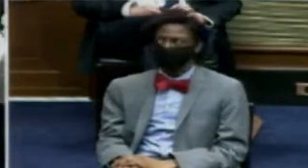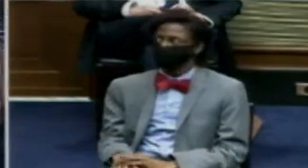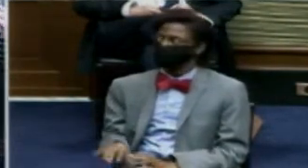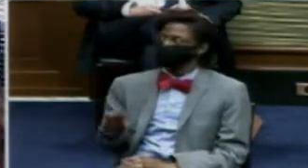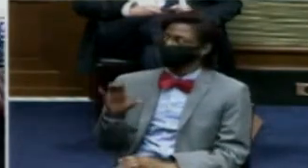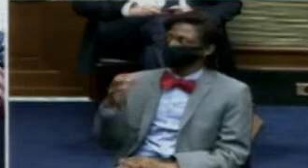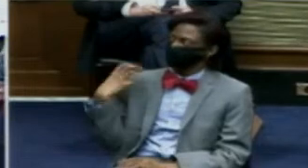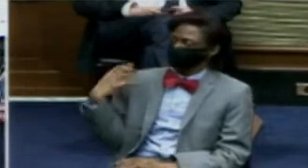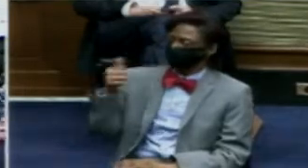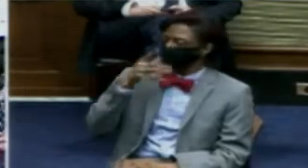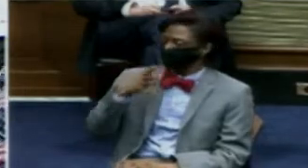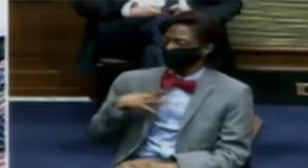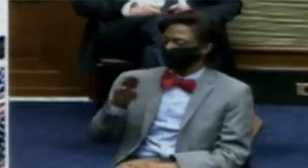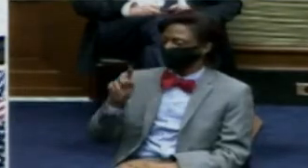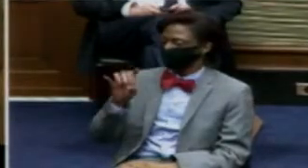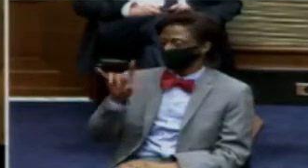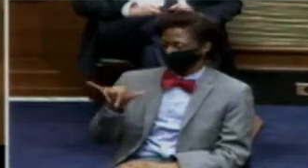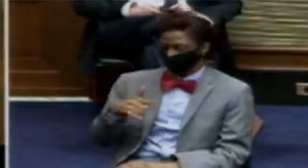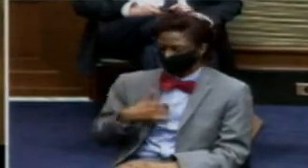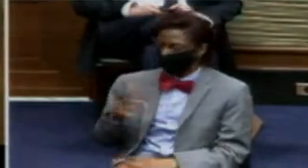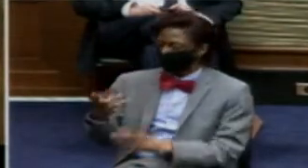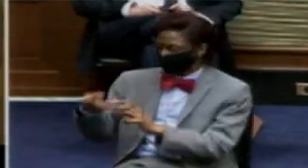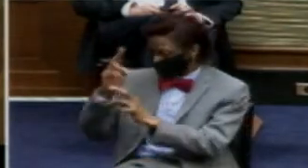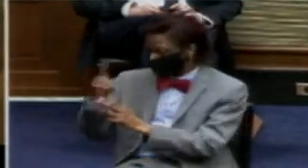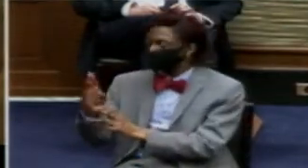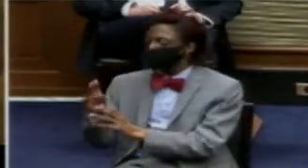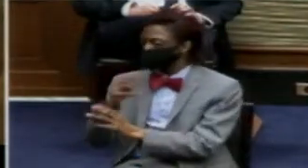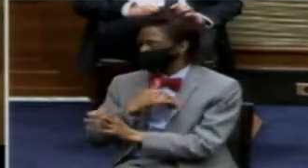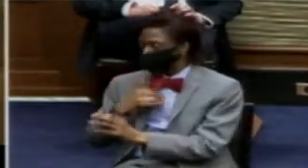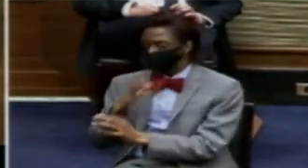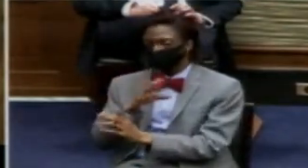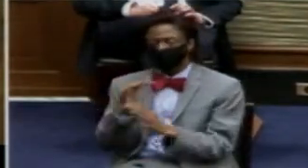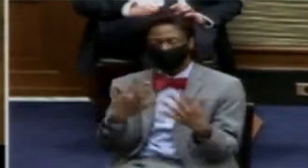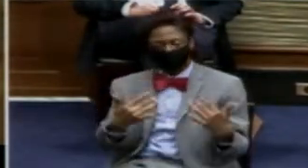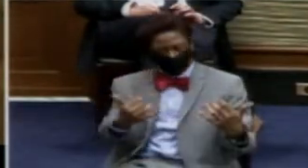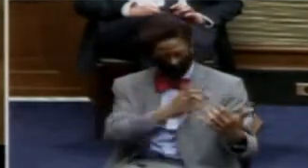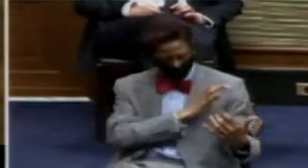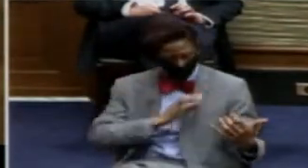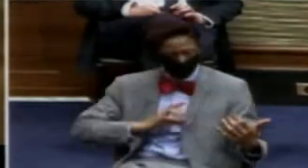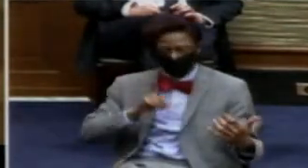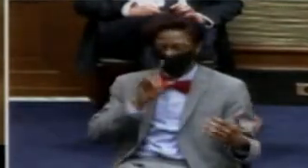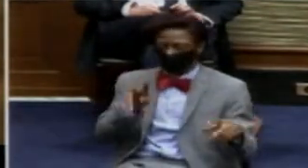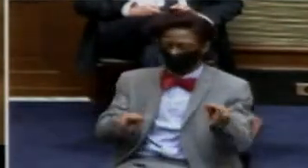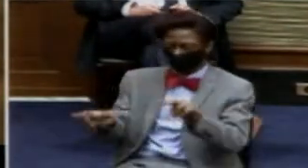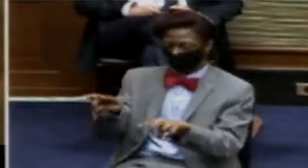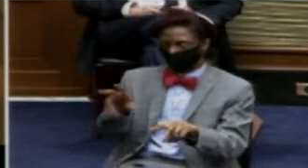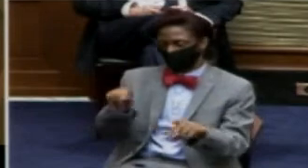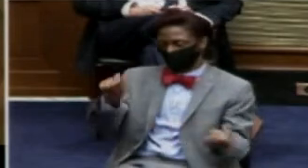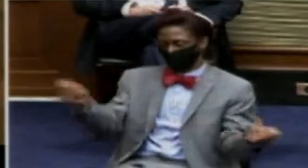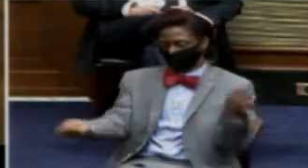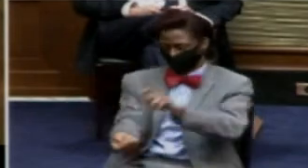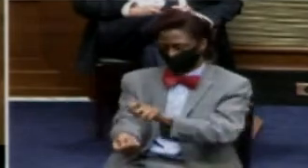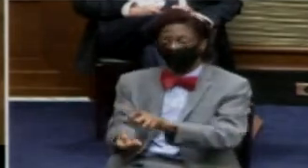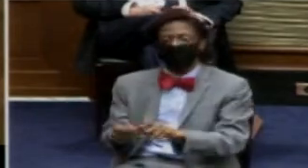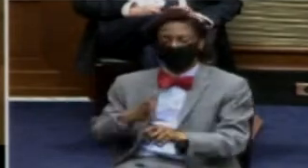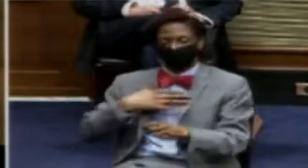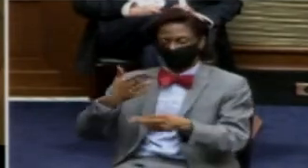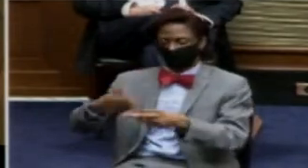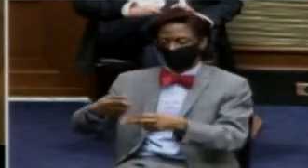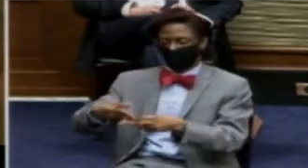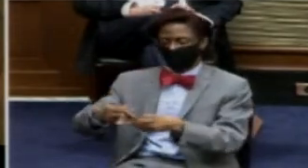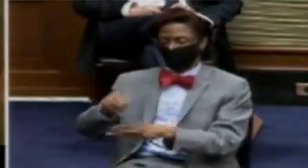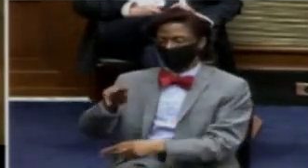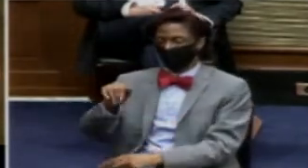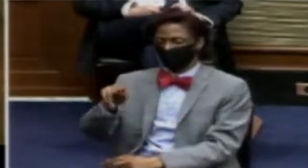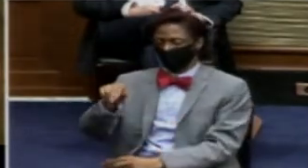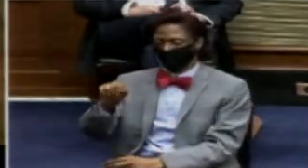Chairwoman Maloney, Ranking Member Comer, and distinguished members of the Committee on Oversight and Reform. My name is Mainon